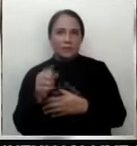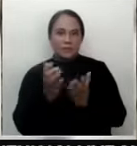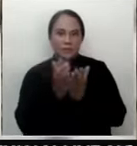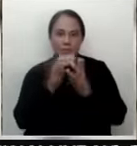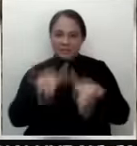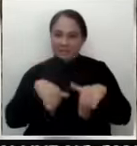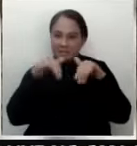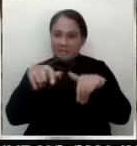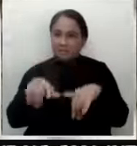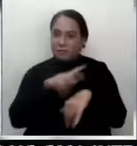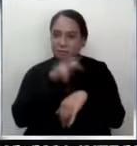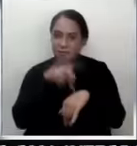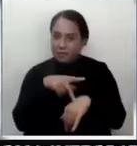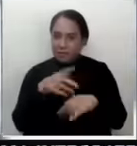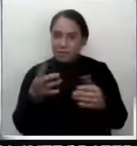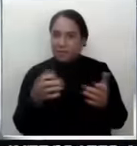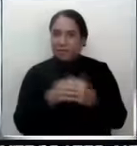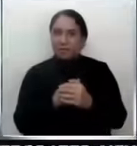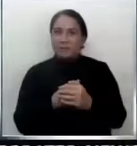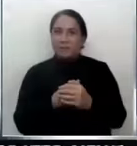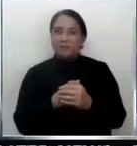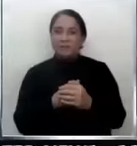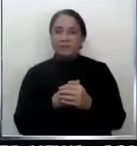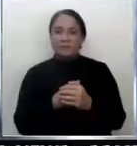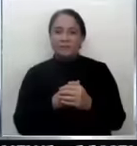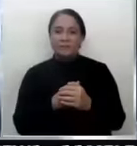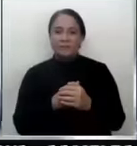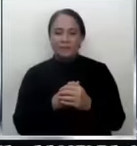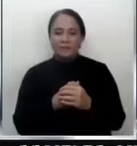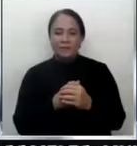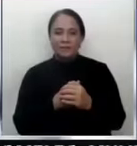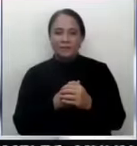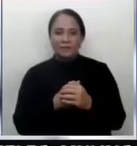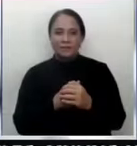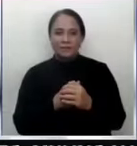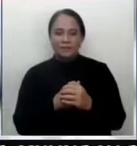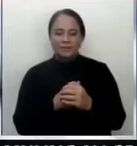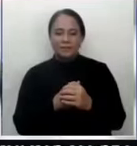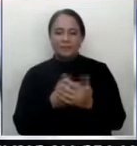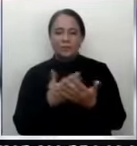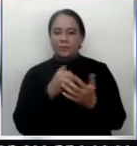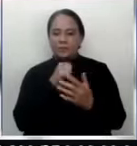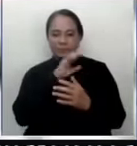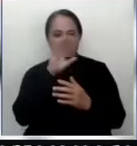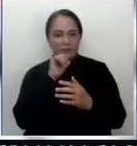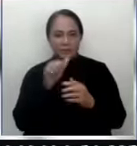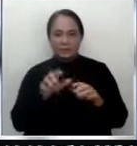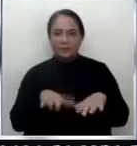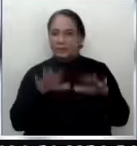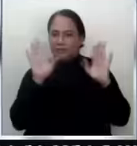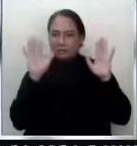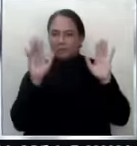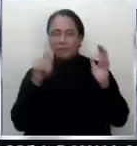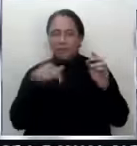Philippines. So I don't envision that. We will not give up an inch of our